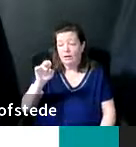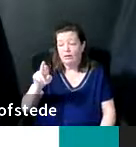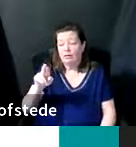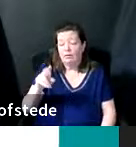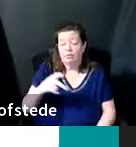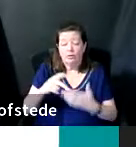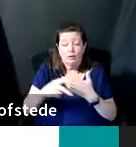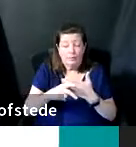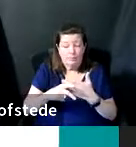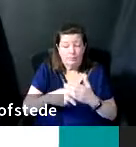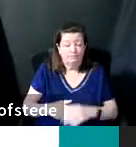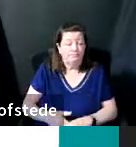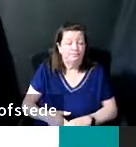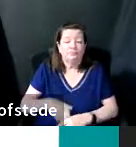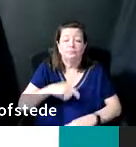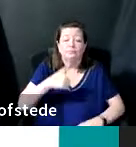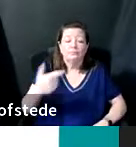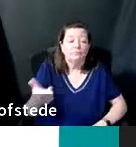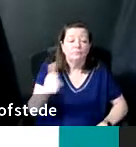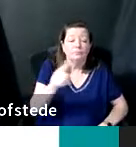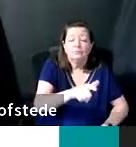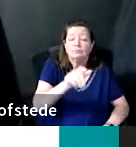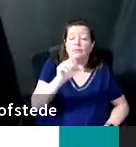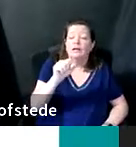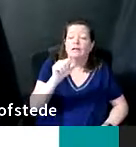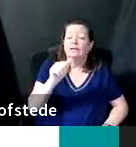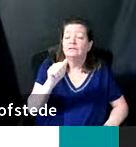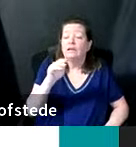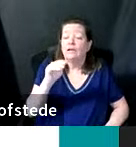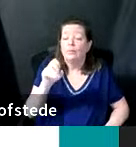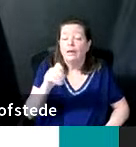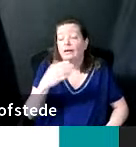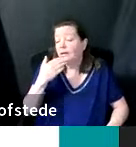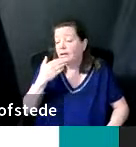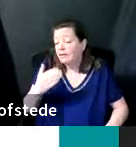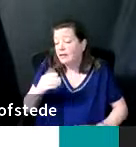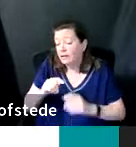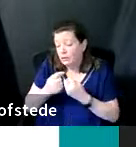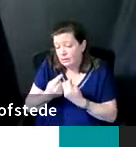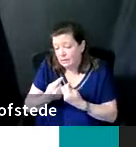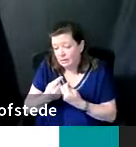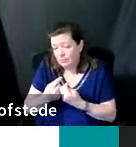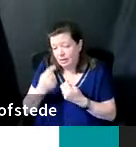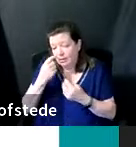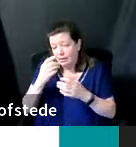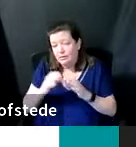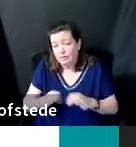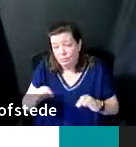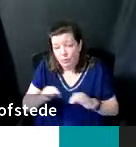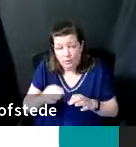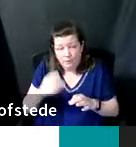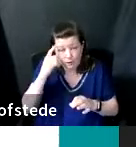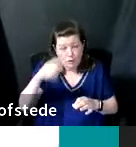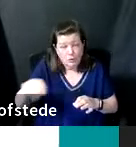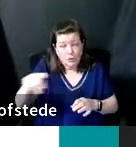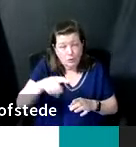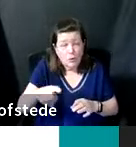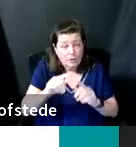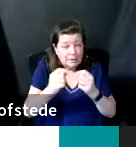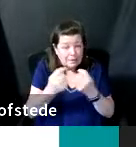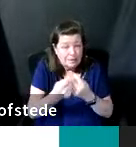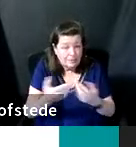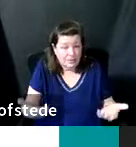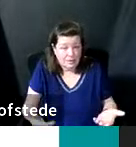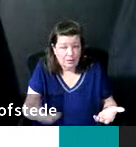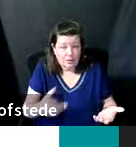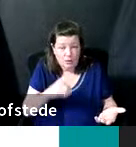And I will hand it back over to Salome. Thanks, team. I just thought it would be important for you all to know the community engagement team and who we are, and